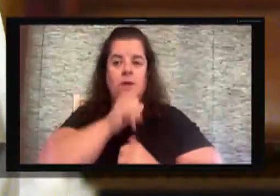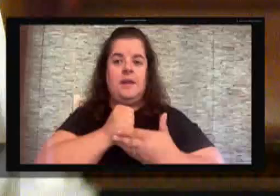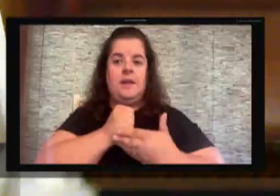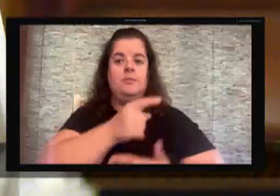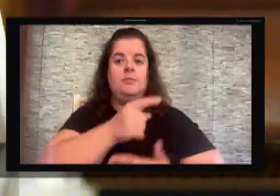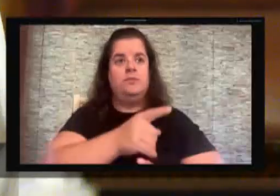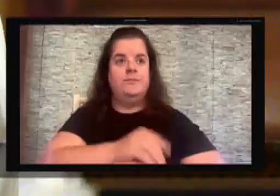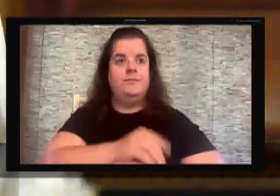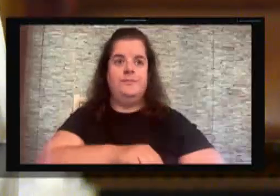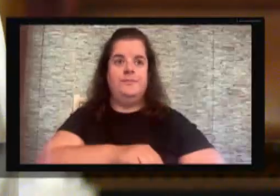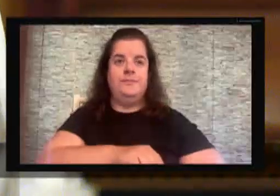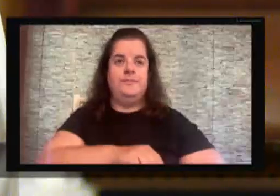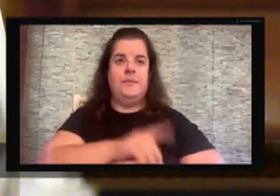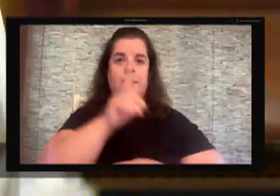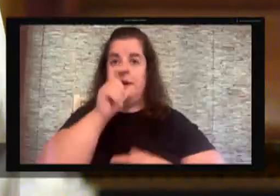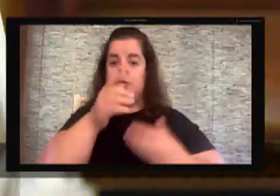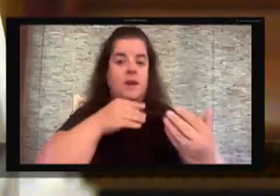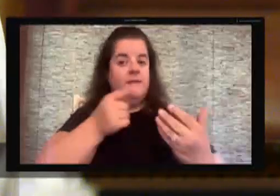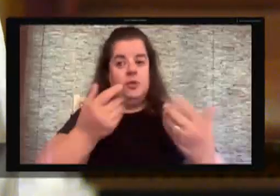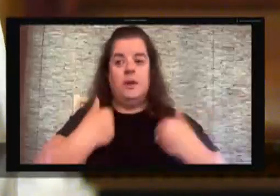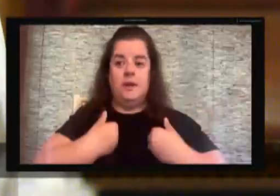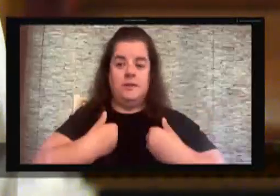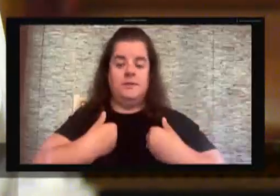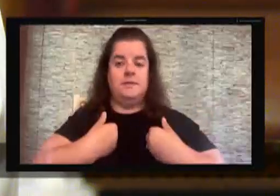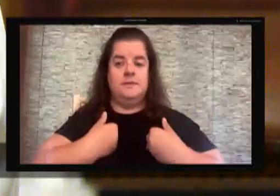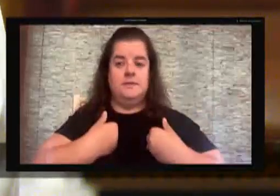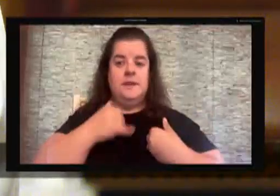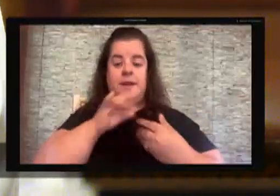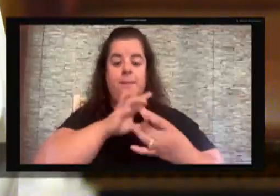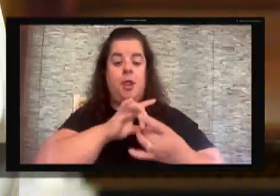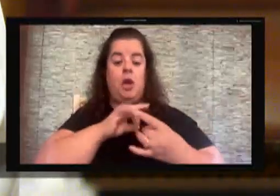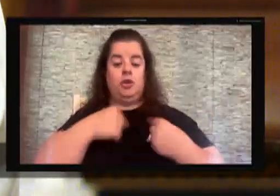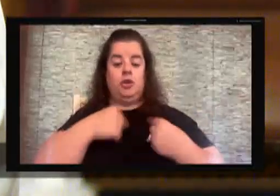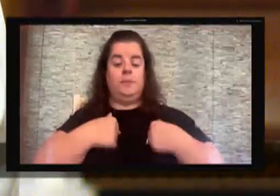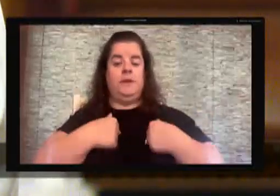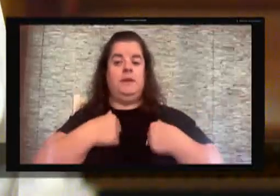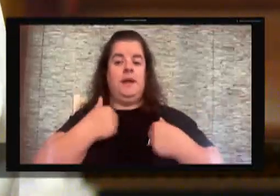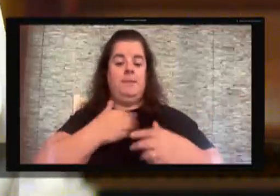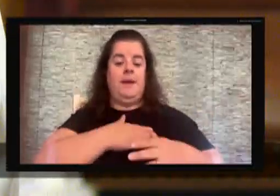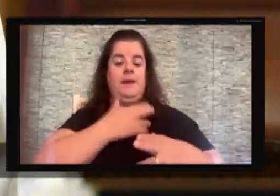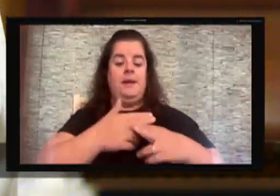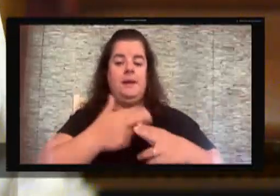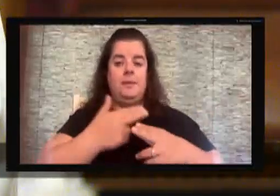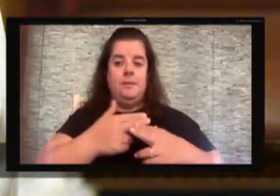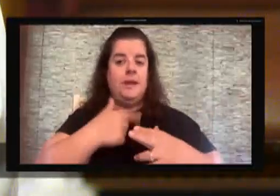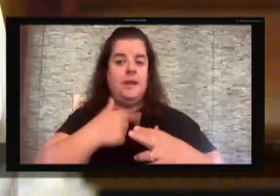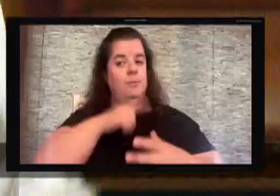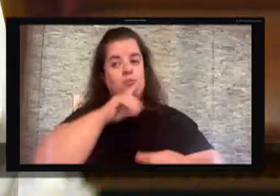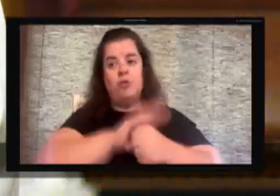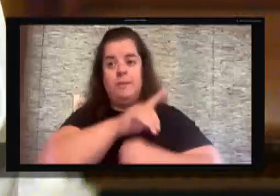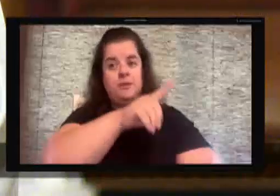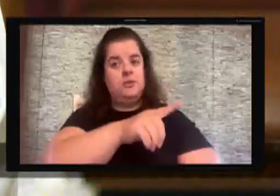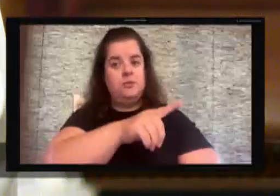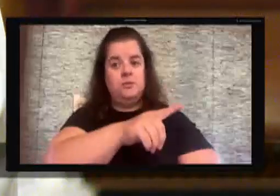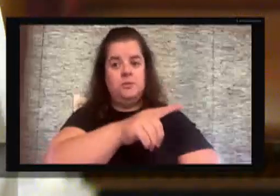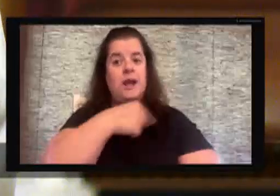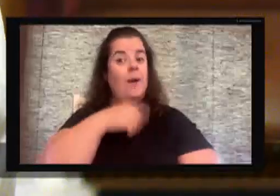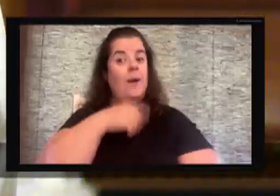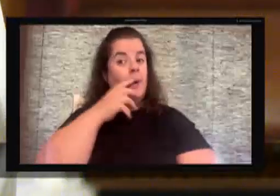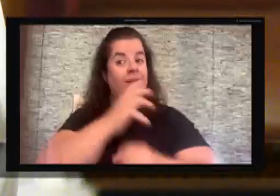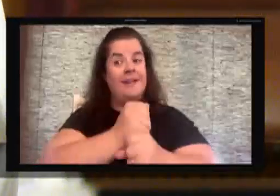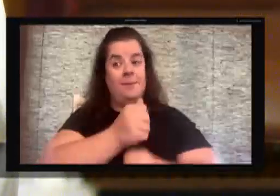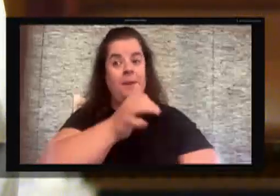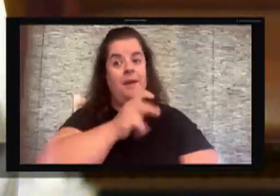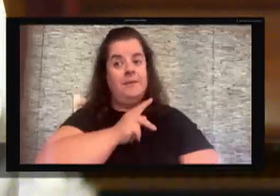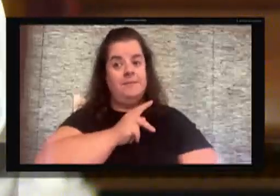you got that belongs to me, that has my name on it, I promise you, I'm going to get it back. And